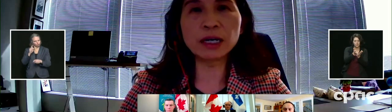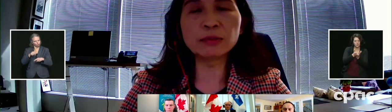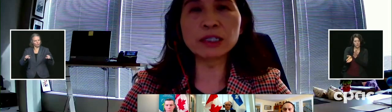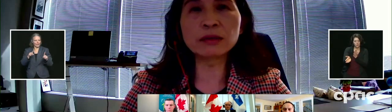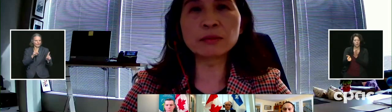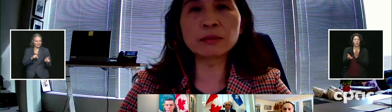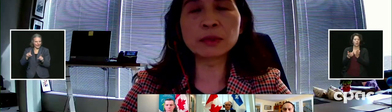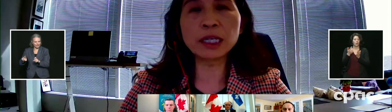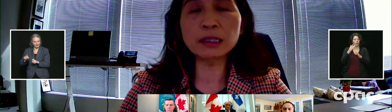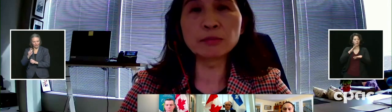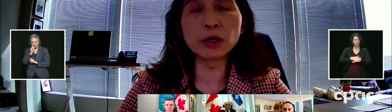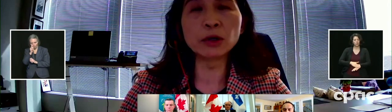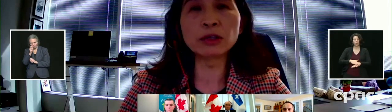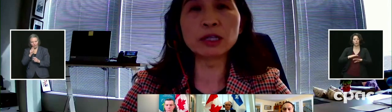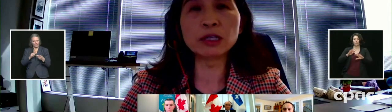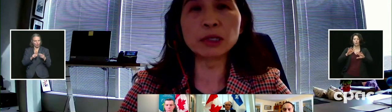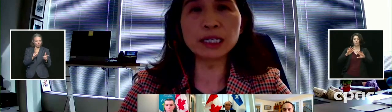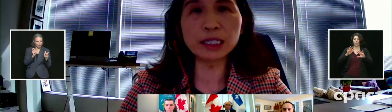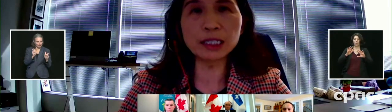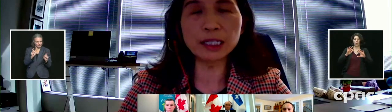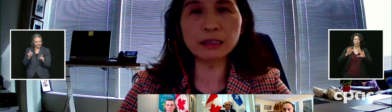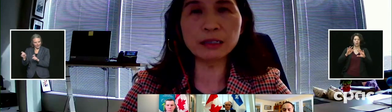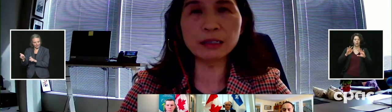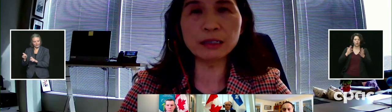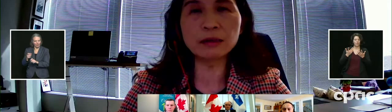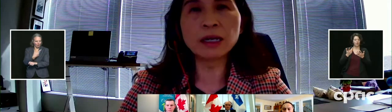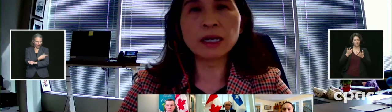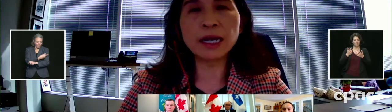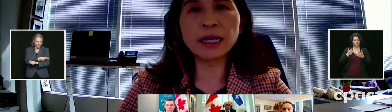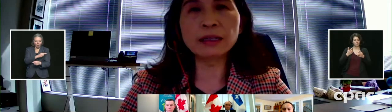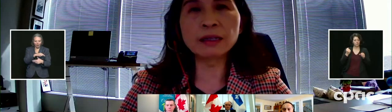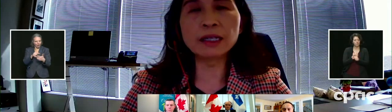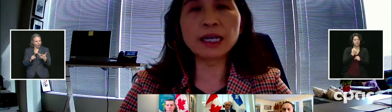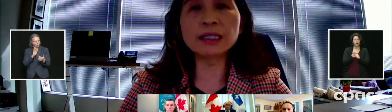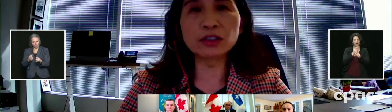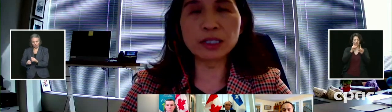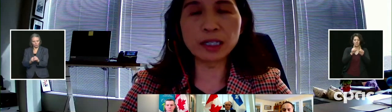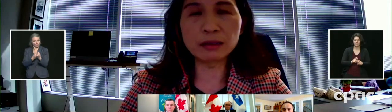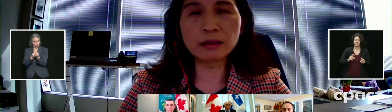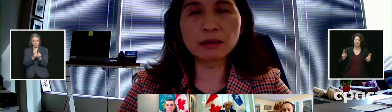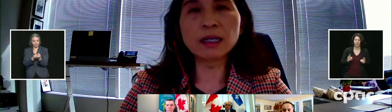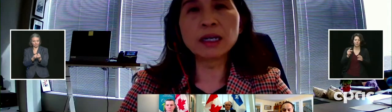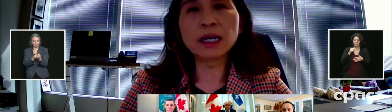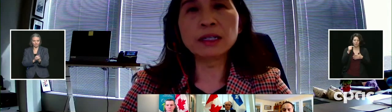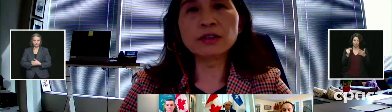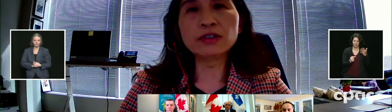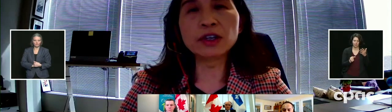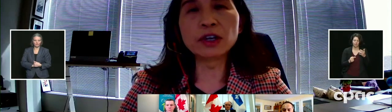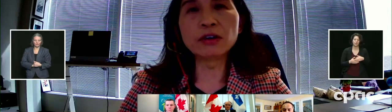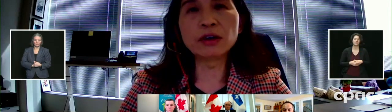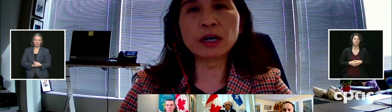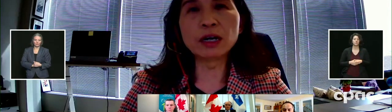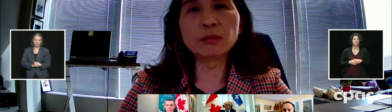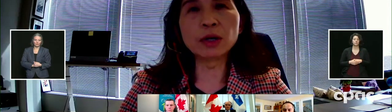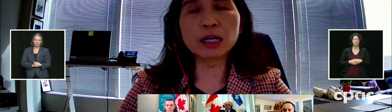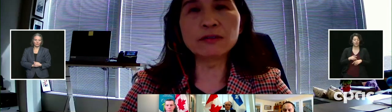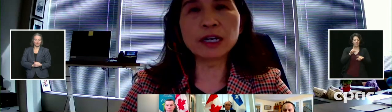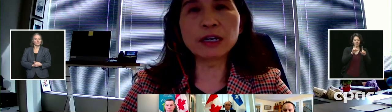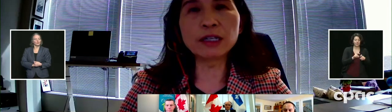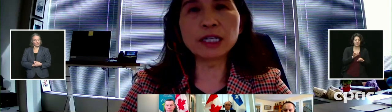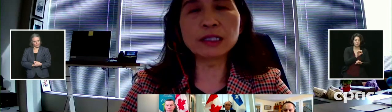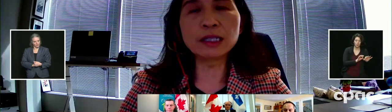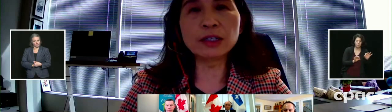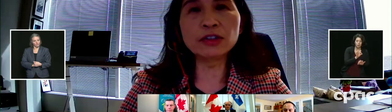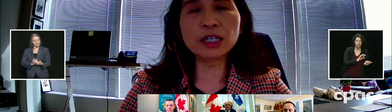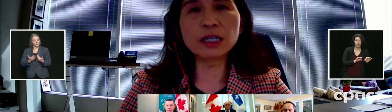including rapid tests, both the molecular tests and the antigen tests. And so part of